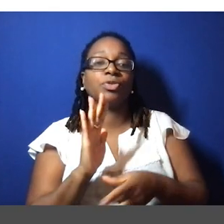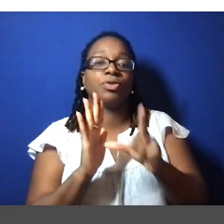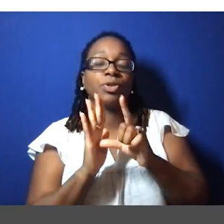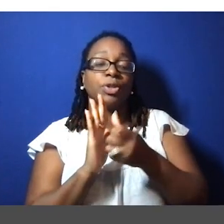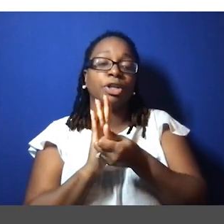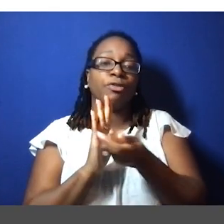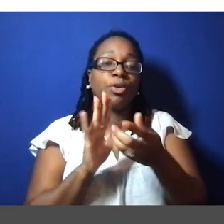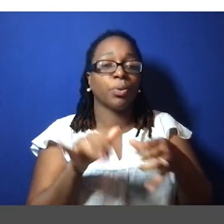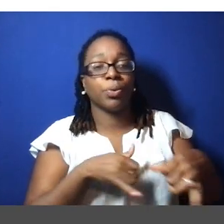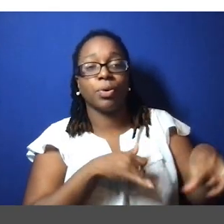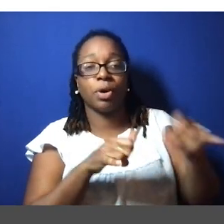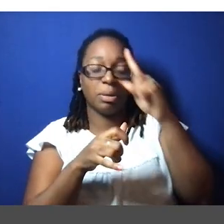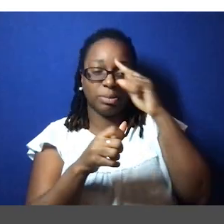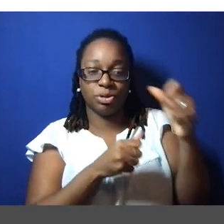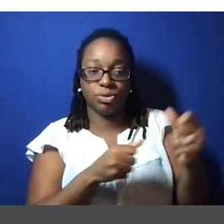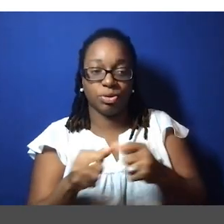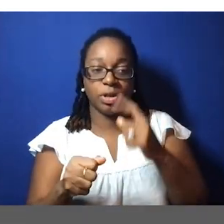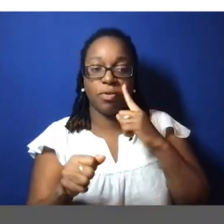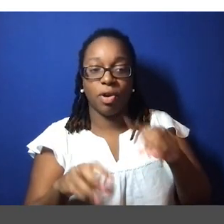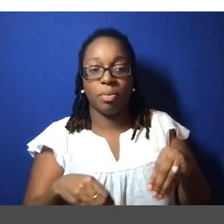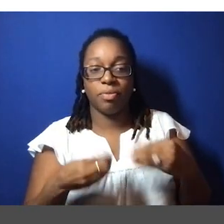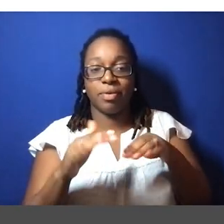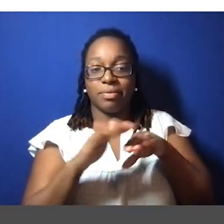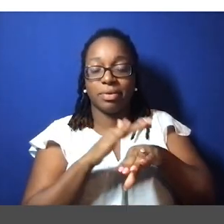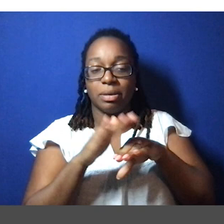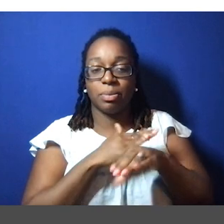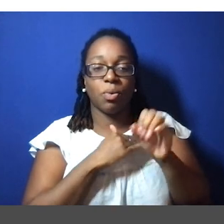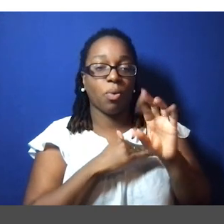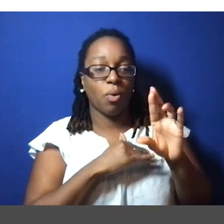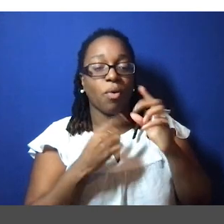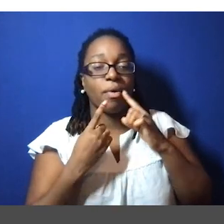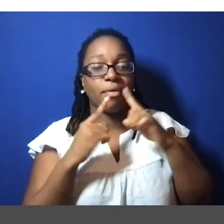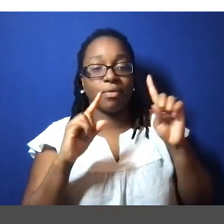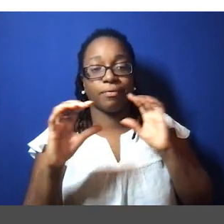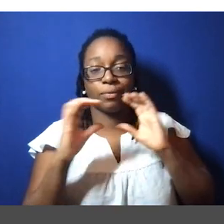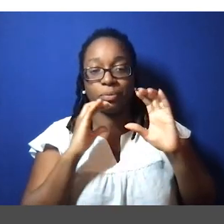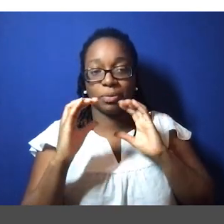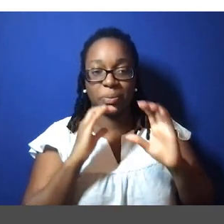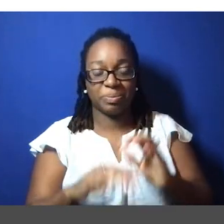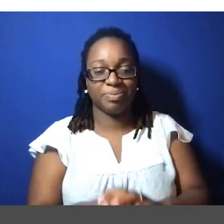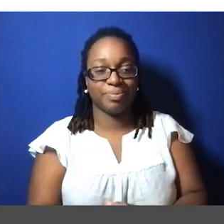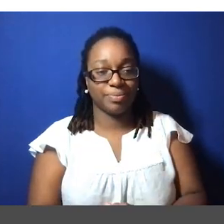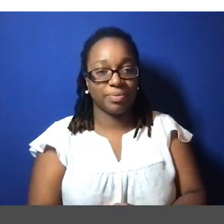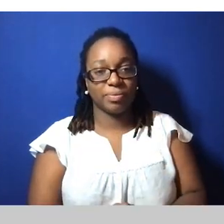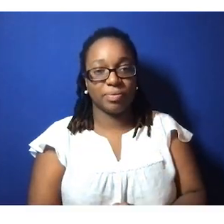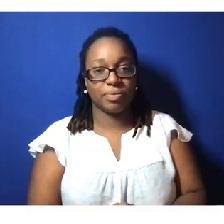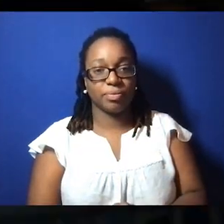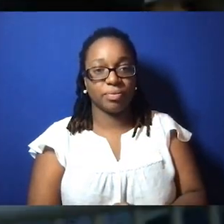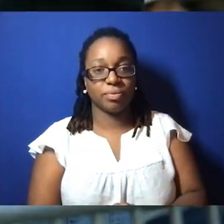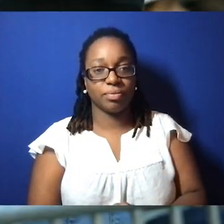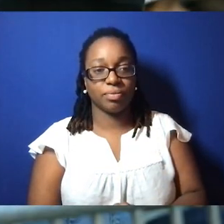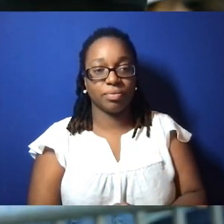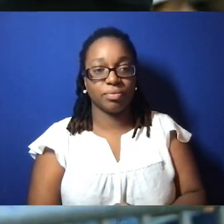Let's review a few common strategies for providing accessible or effective communications.